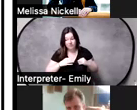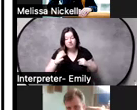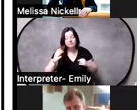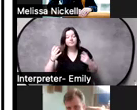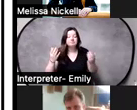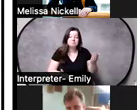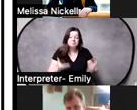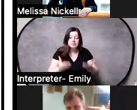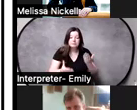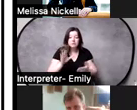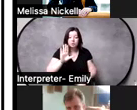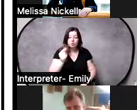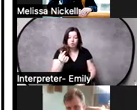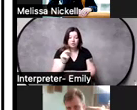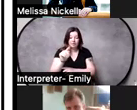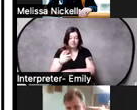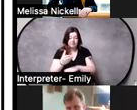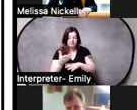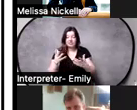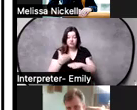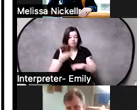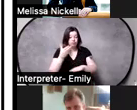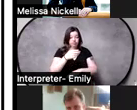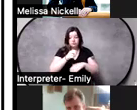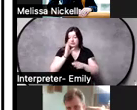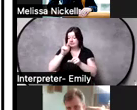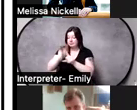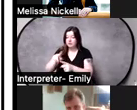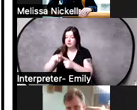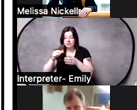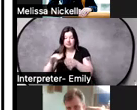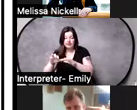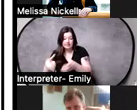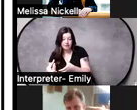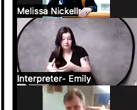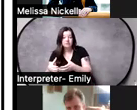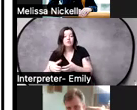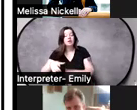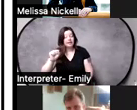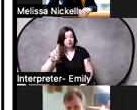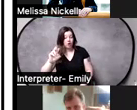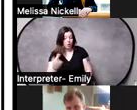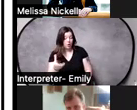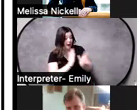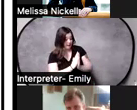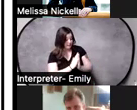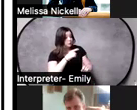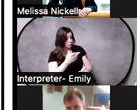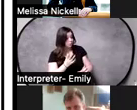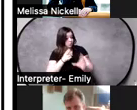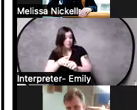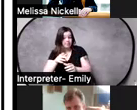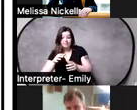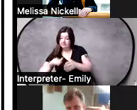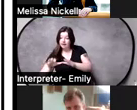an SRO might contact you and ask you if you'd be willing to serve on that study section. If asked, you will say yes, okay? Because